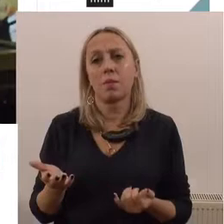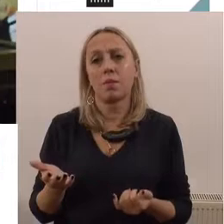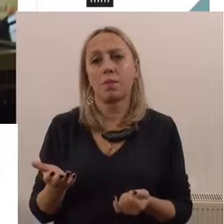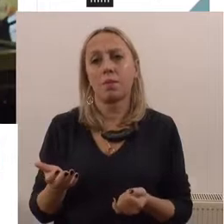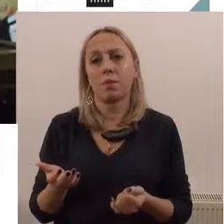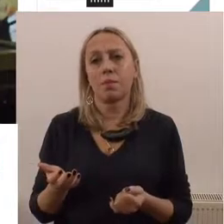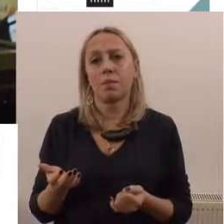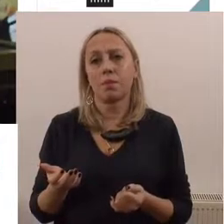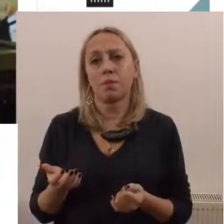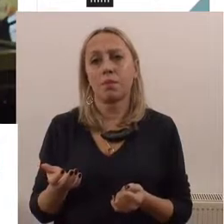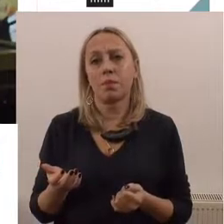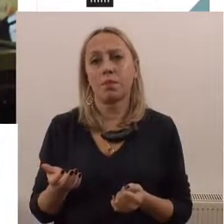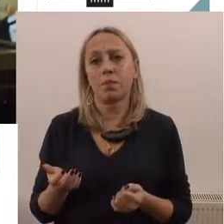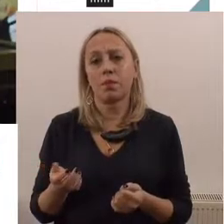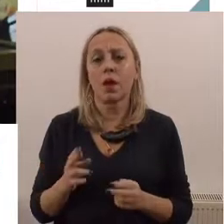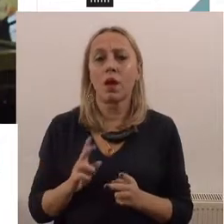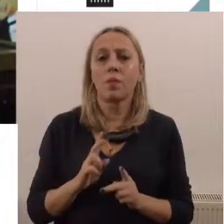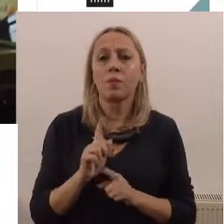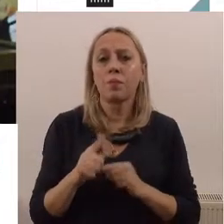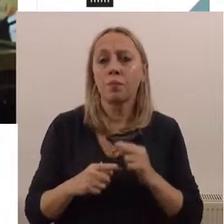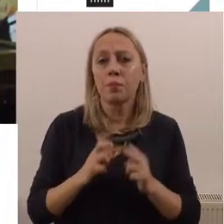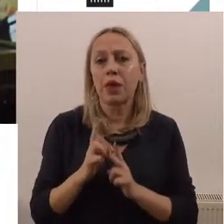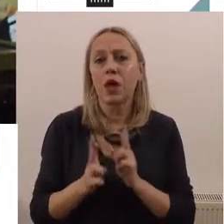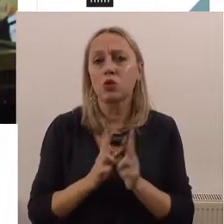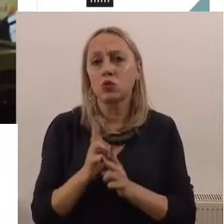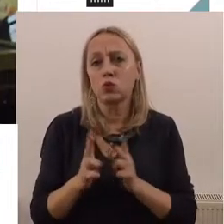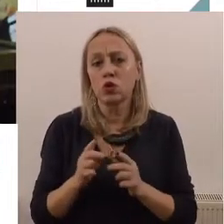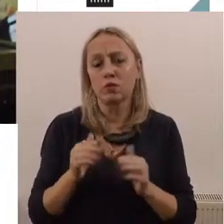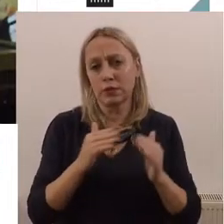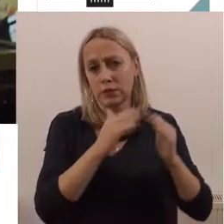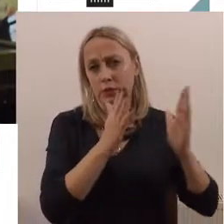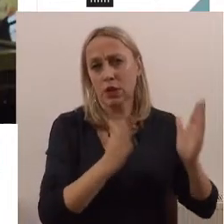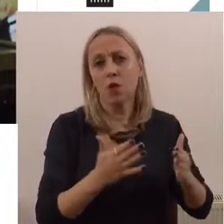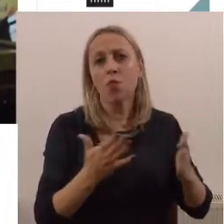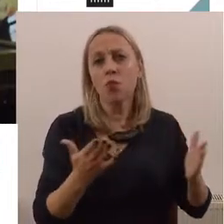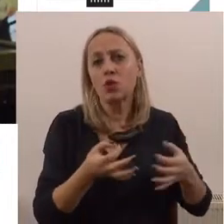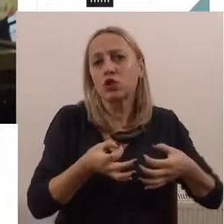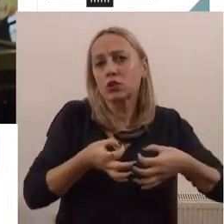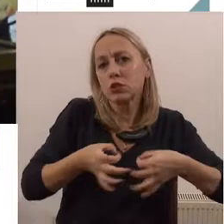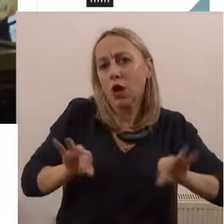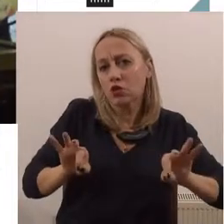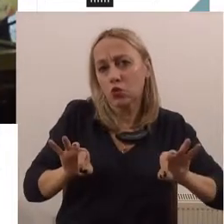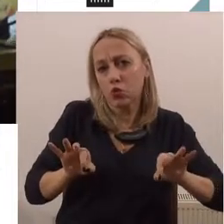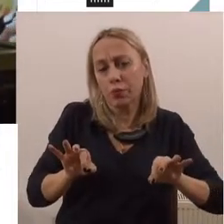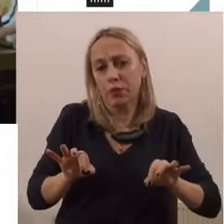And there are currently opportunities to